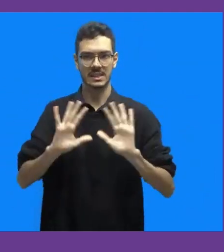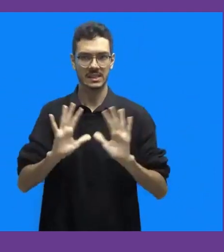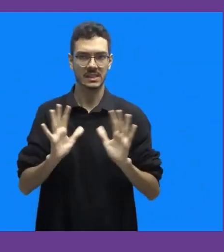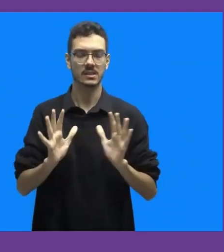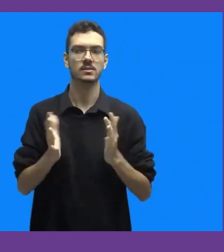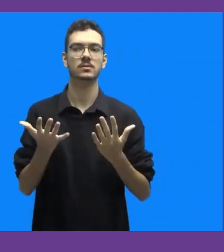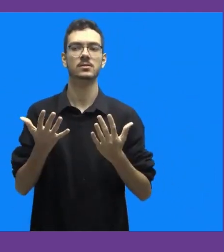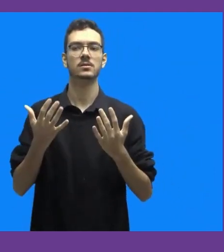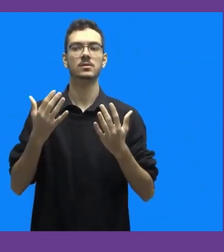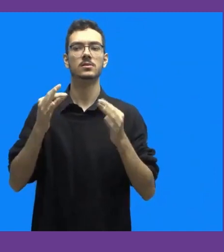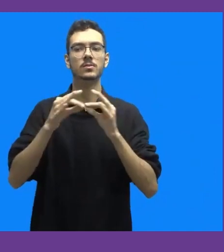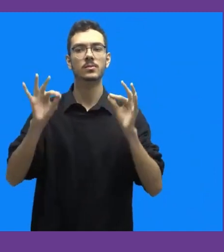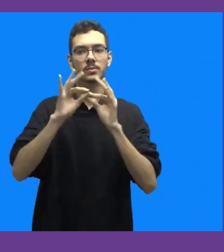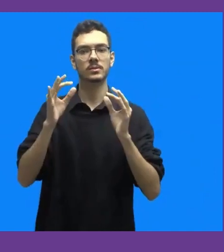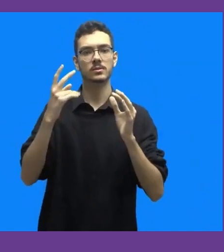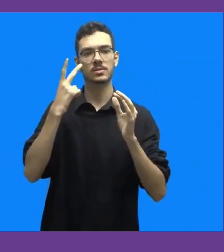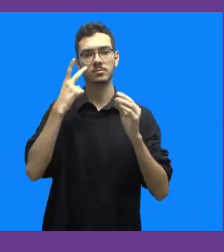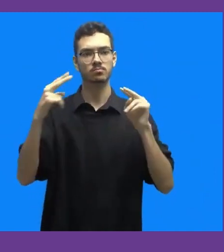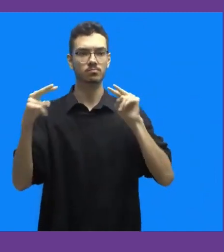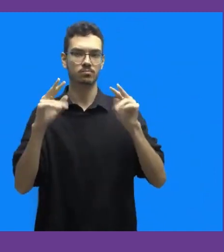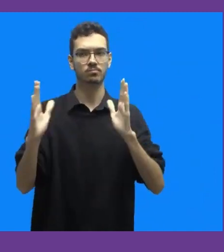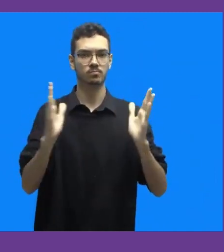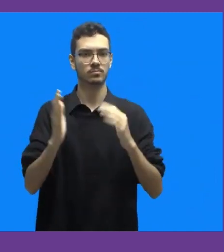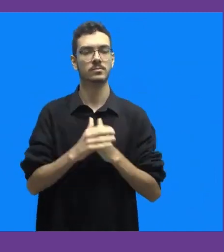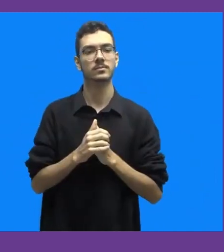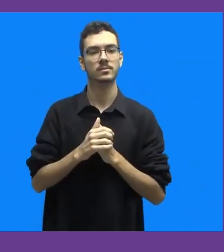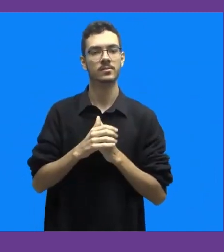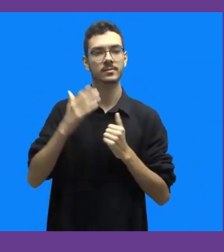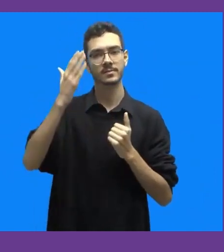We are going to take it alongside with the phrase of,